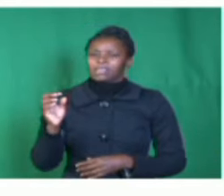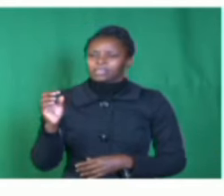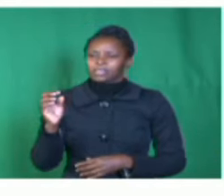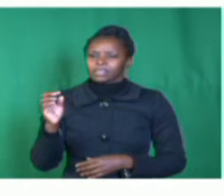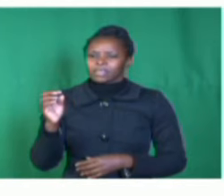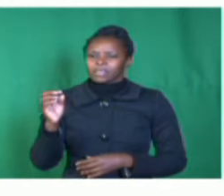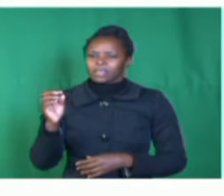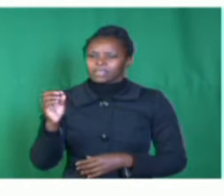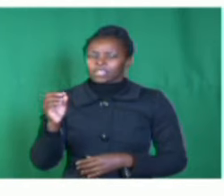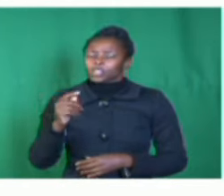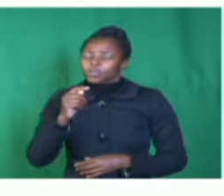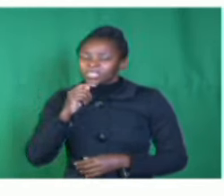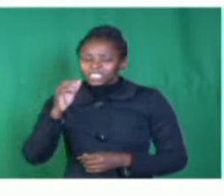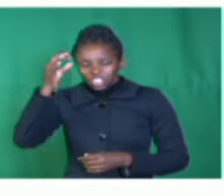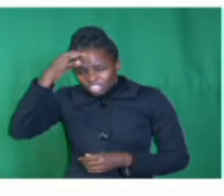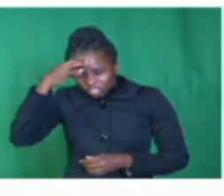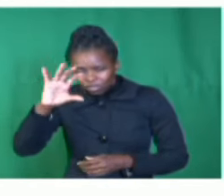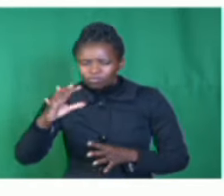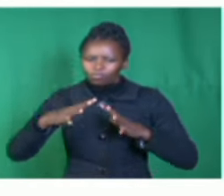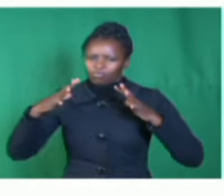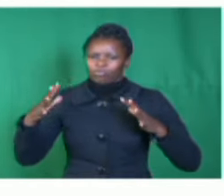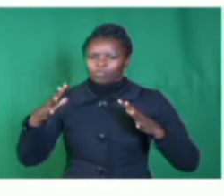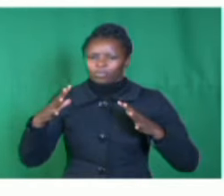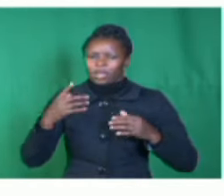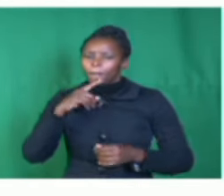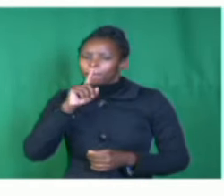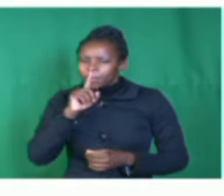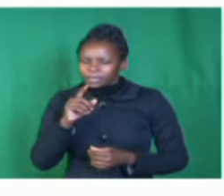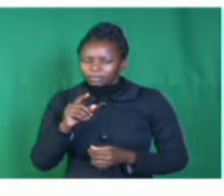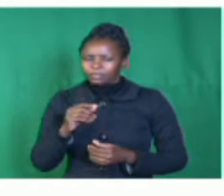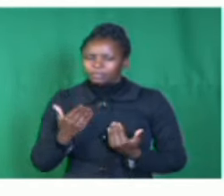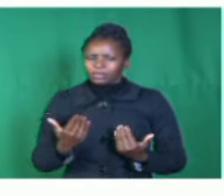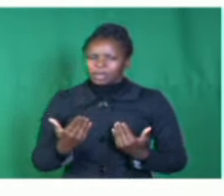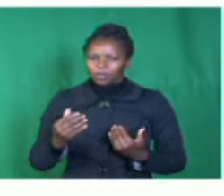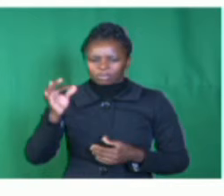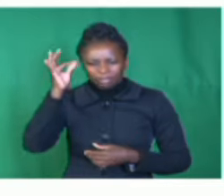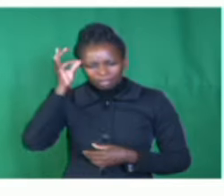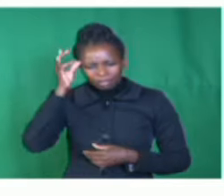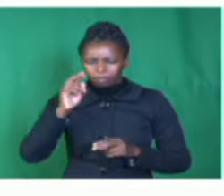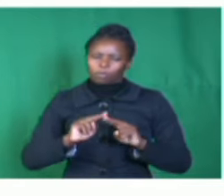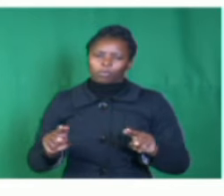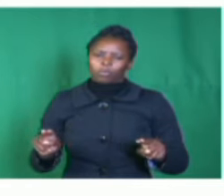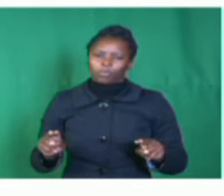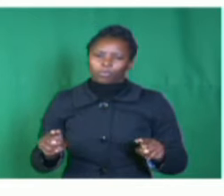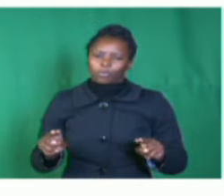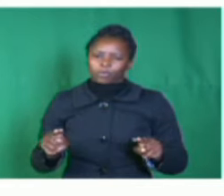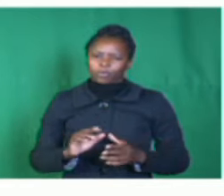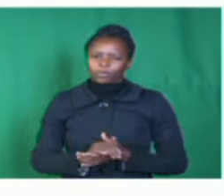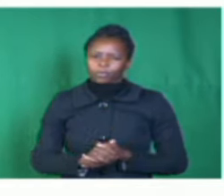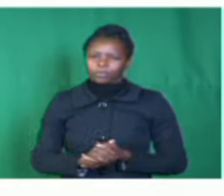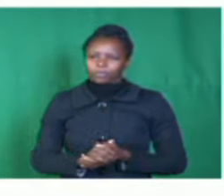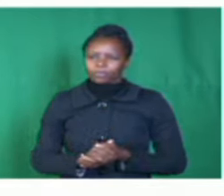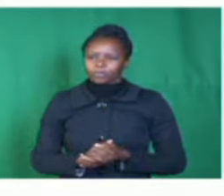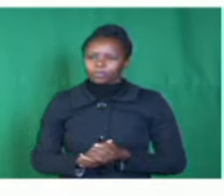he was called the paramount chief instead of being called the king. Traditional laws